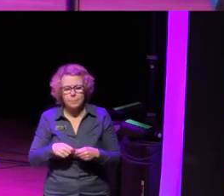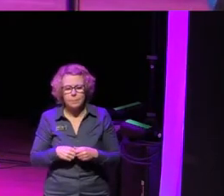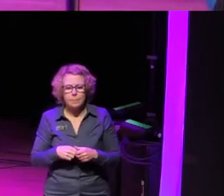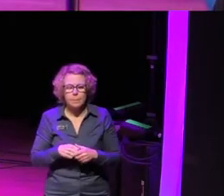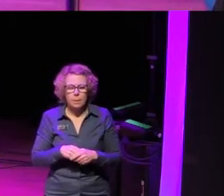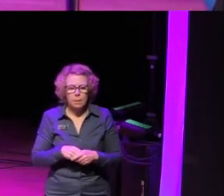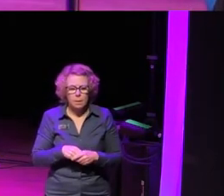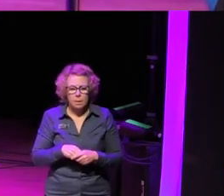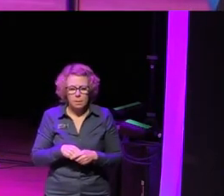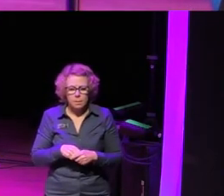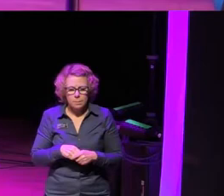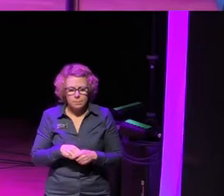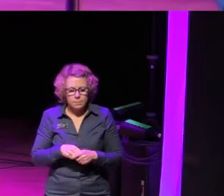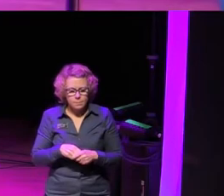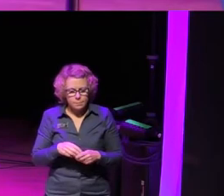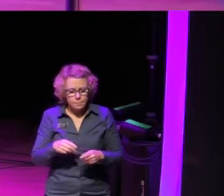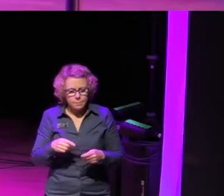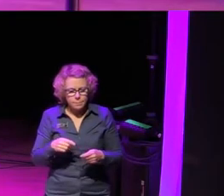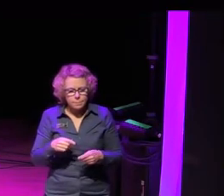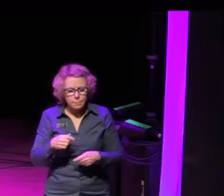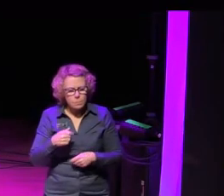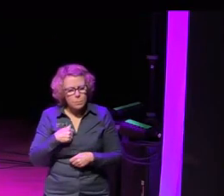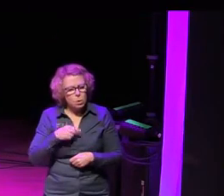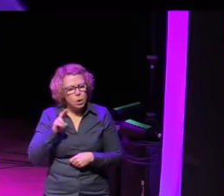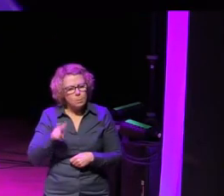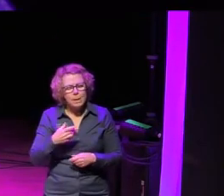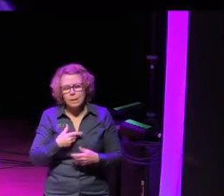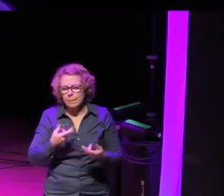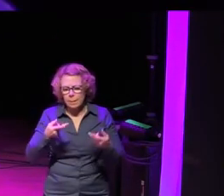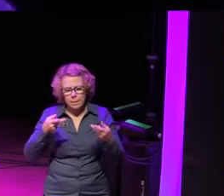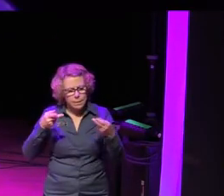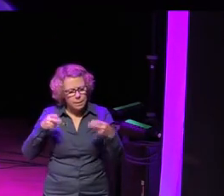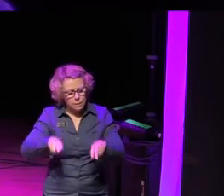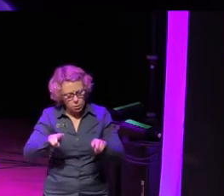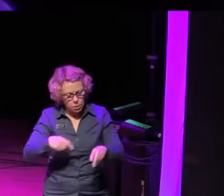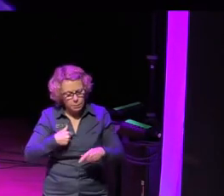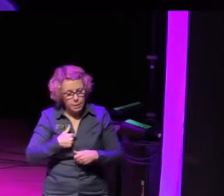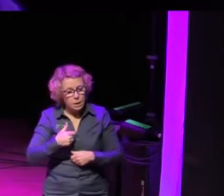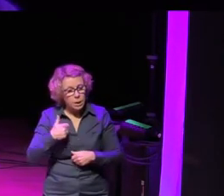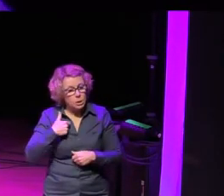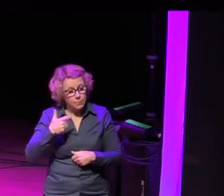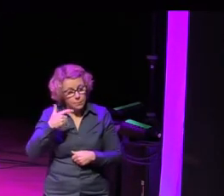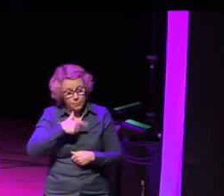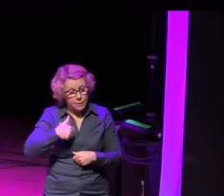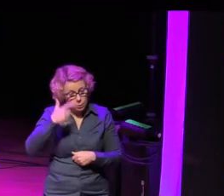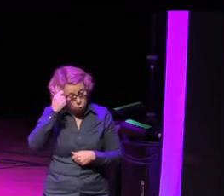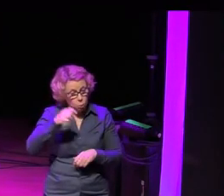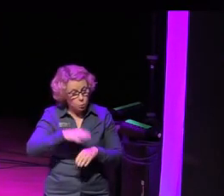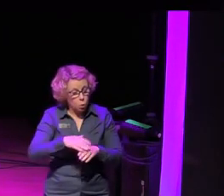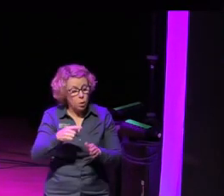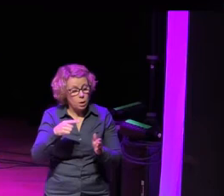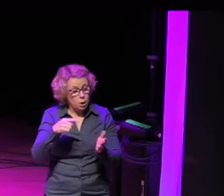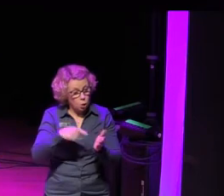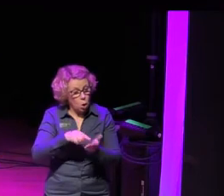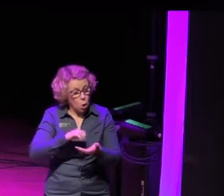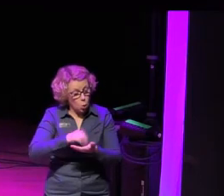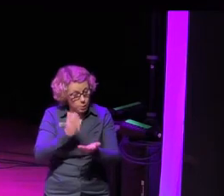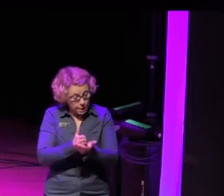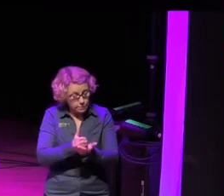among lawyers, can we legislate? Yeah, yeah. And I'm not a lawyer, I'm liberal. We believe in the rule of law, but we're liberal. So